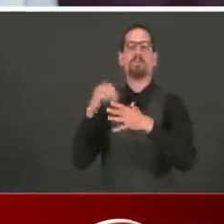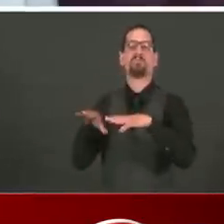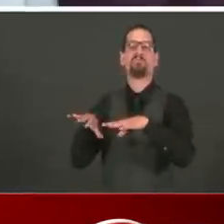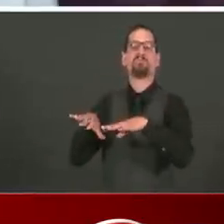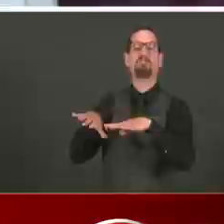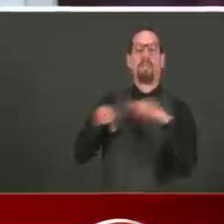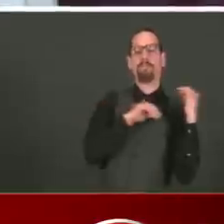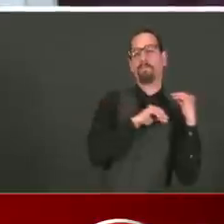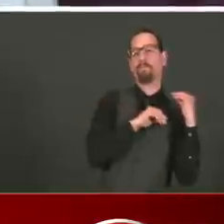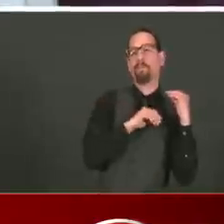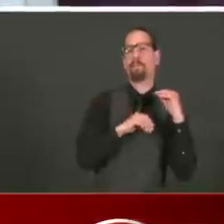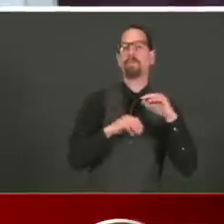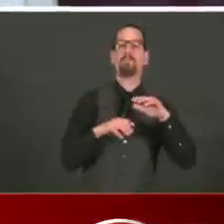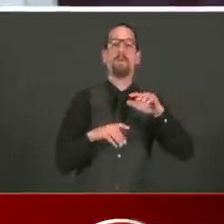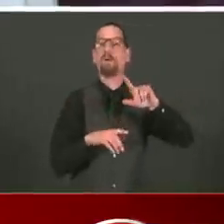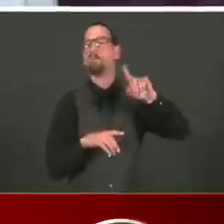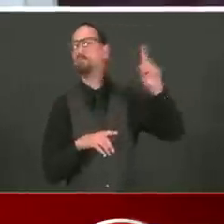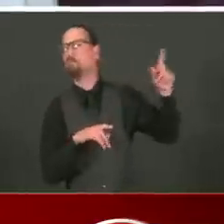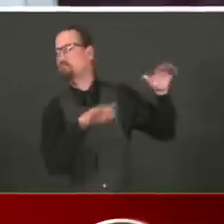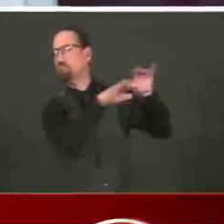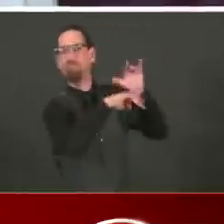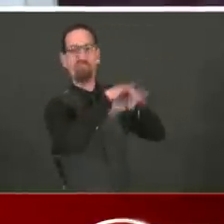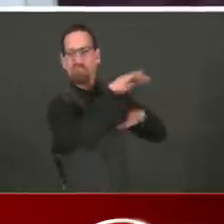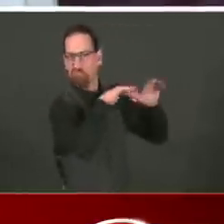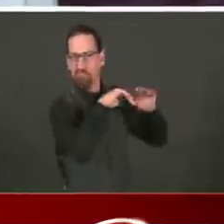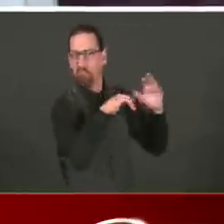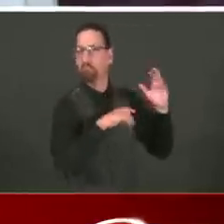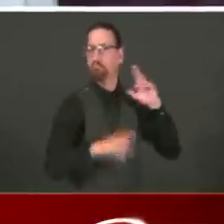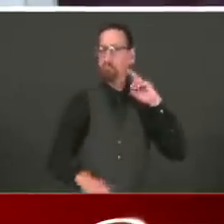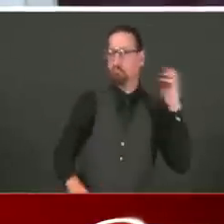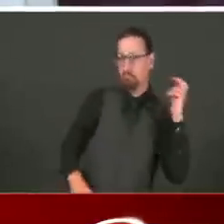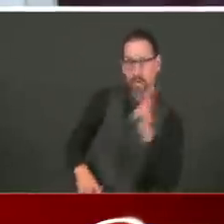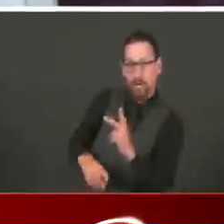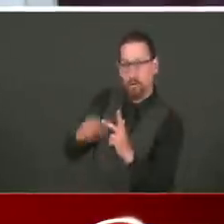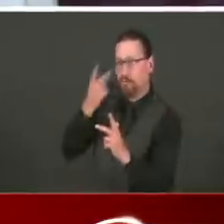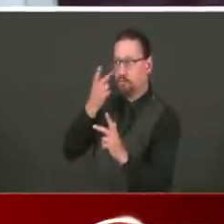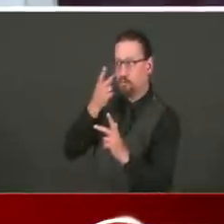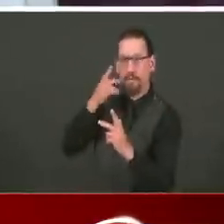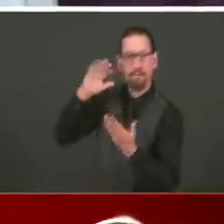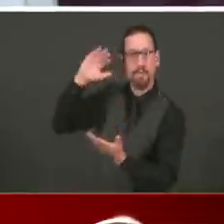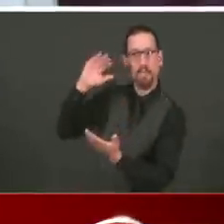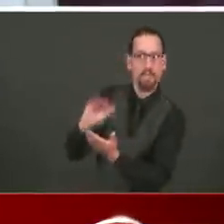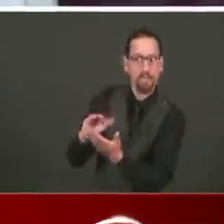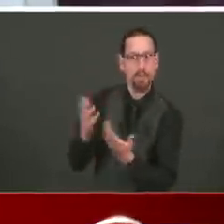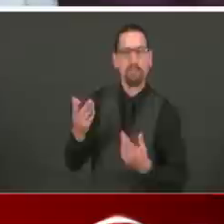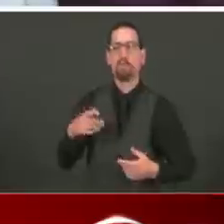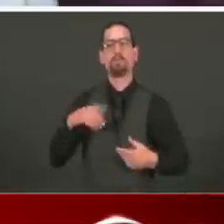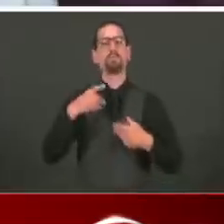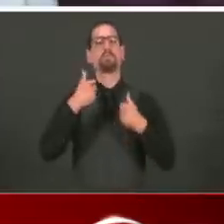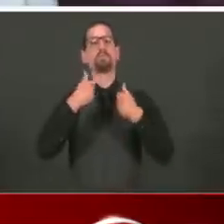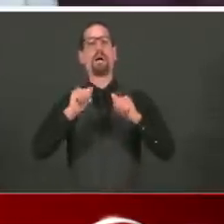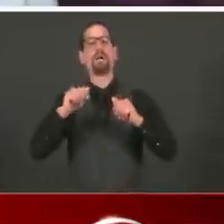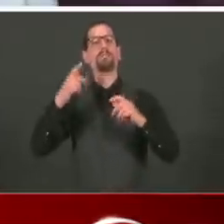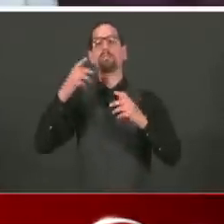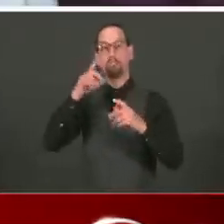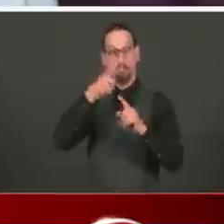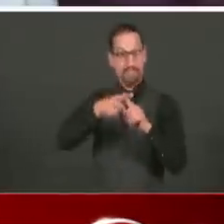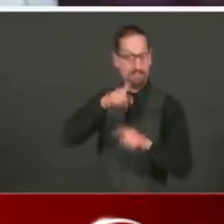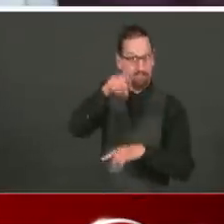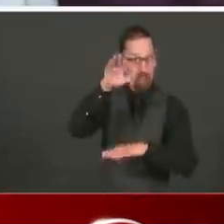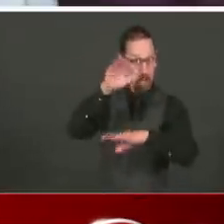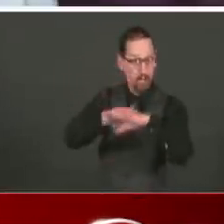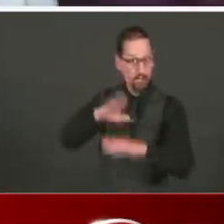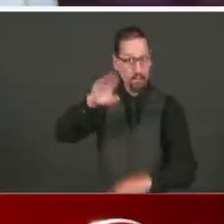And if you do go to the beach and you do go to the bathroom or go to the pavilion or go get a snack, please put your mask on. So